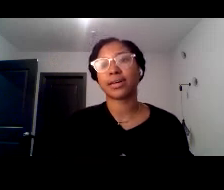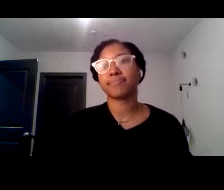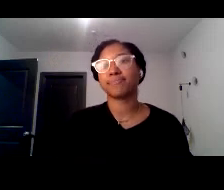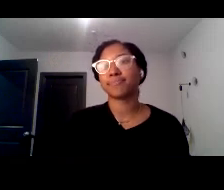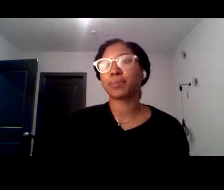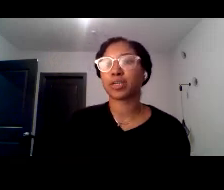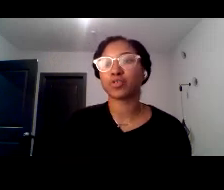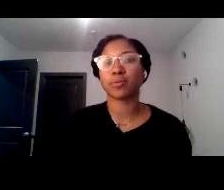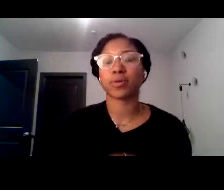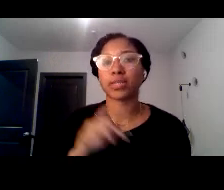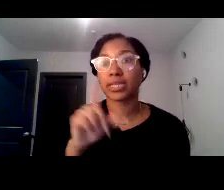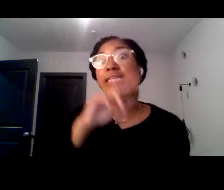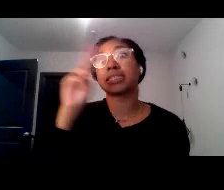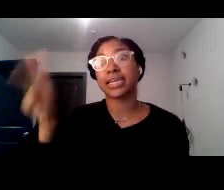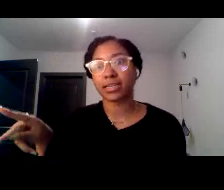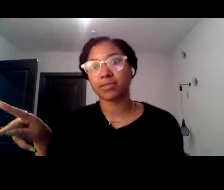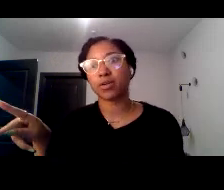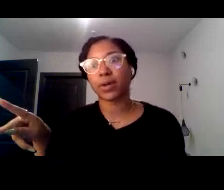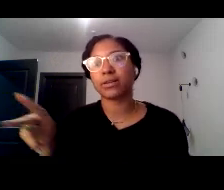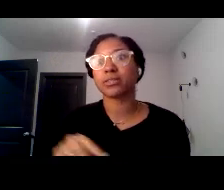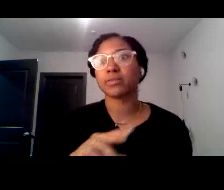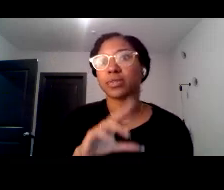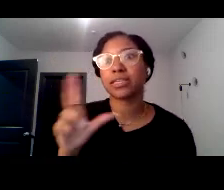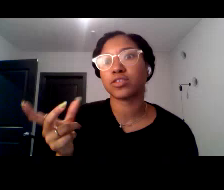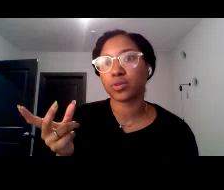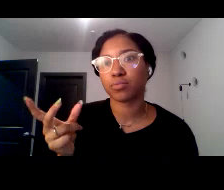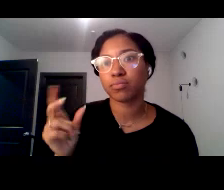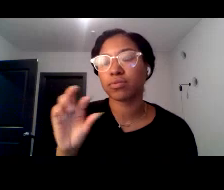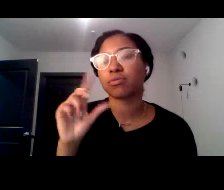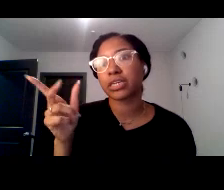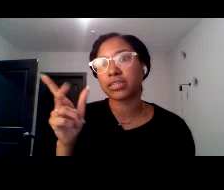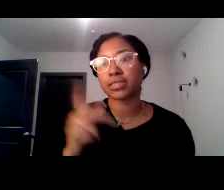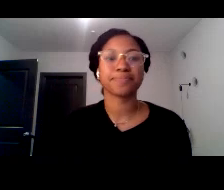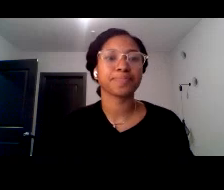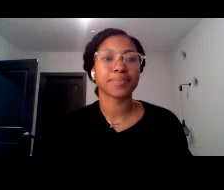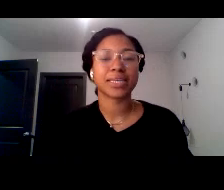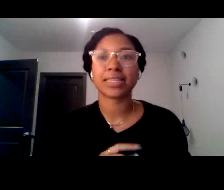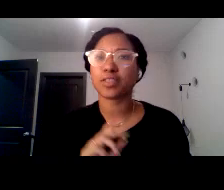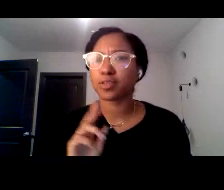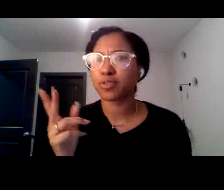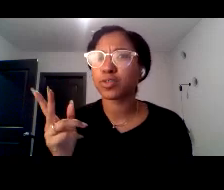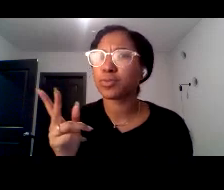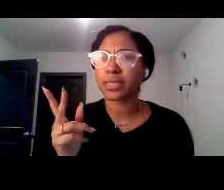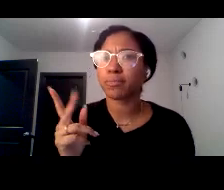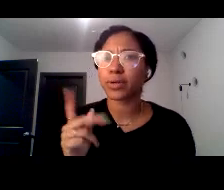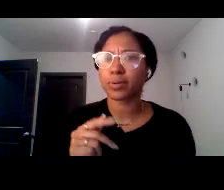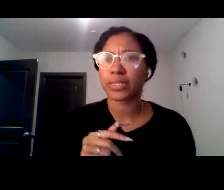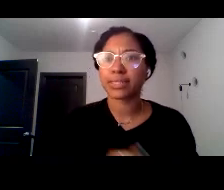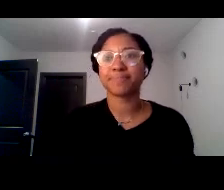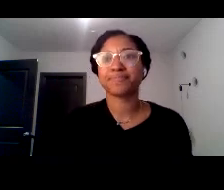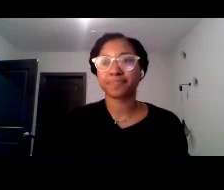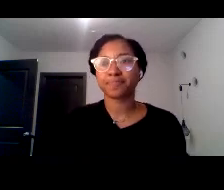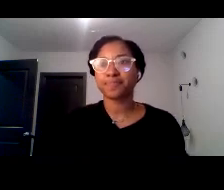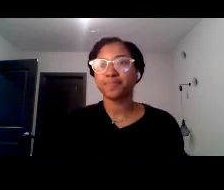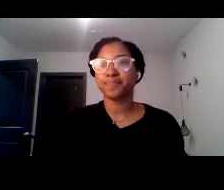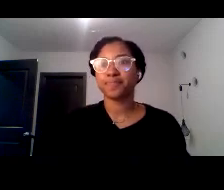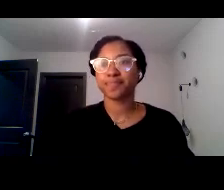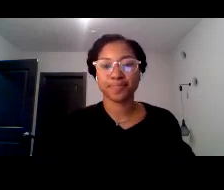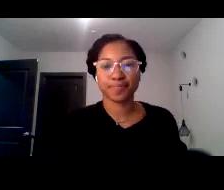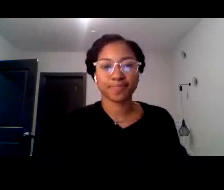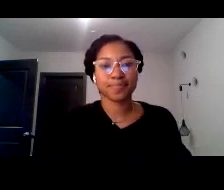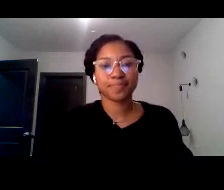that monitoring report like a second go round within 2-3 years. Those are two really important ones.